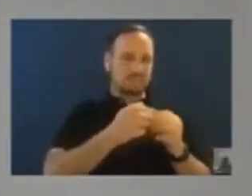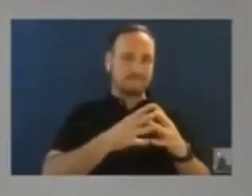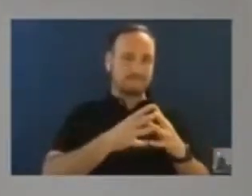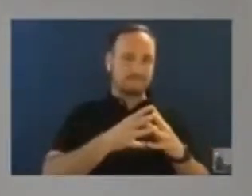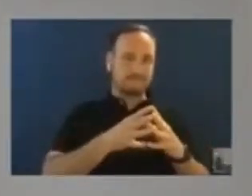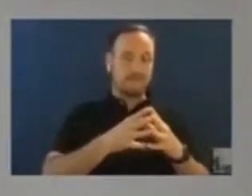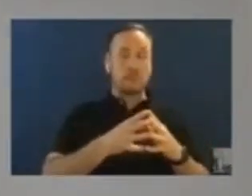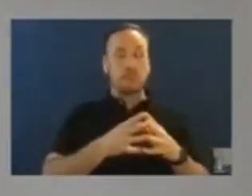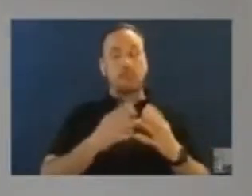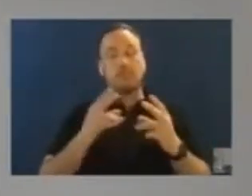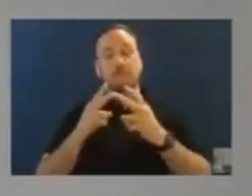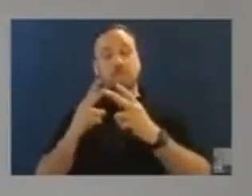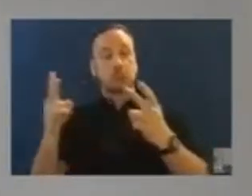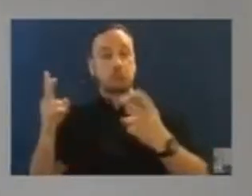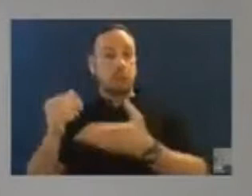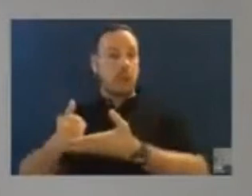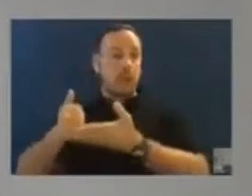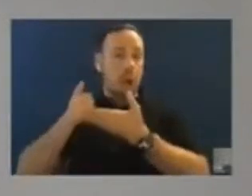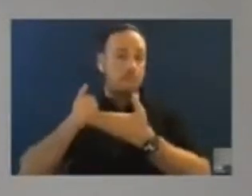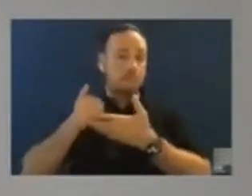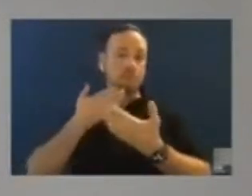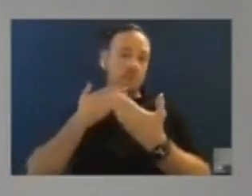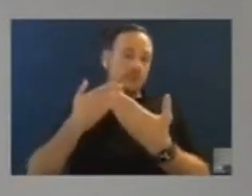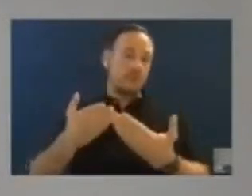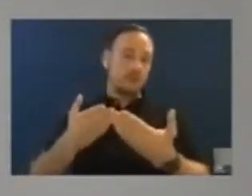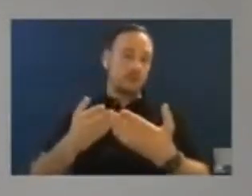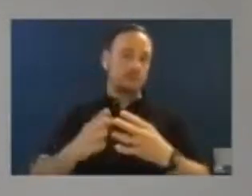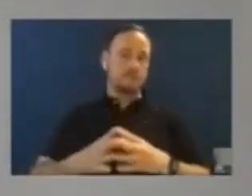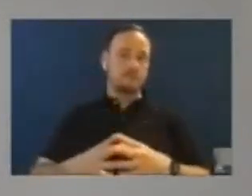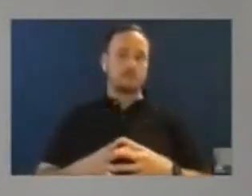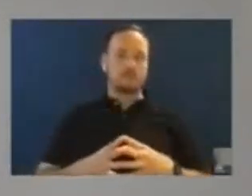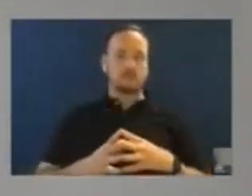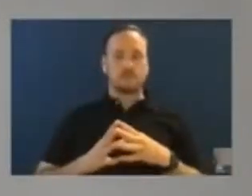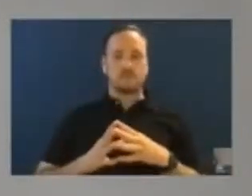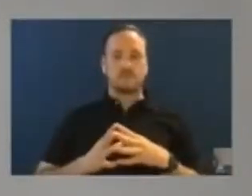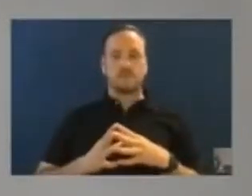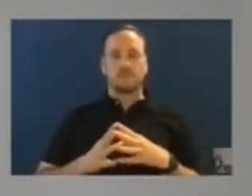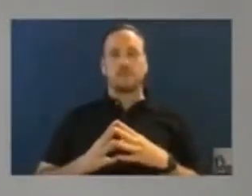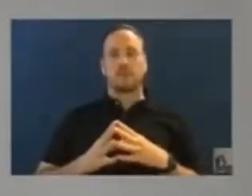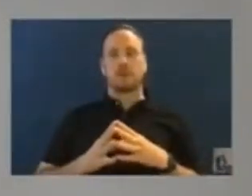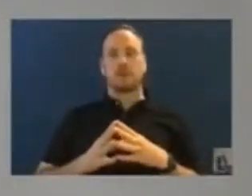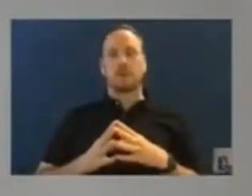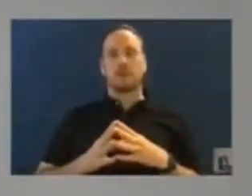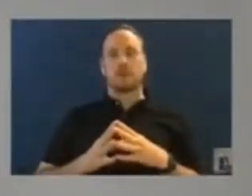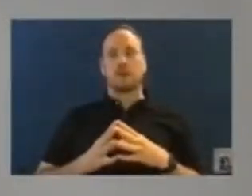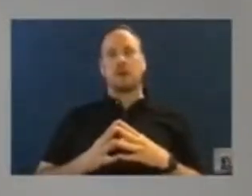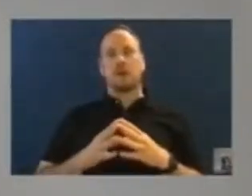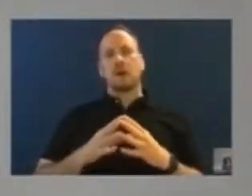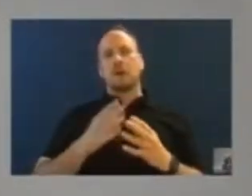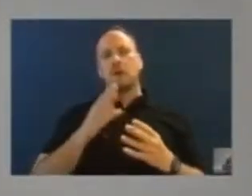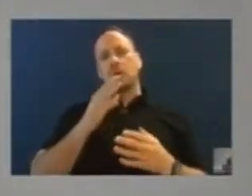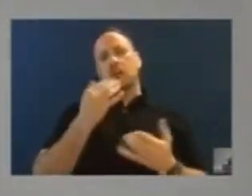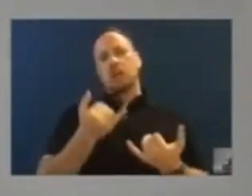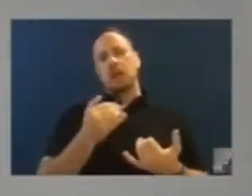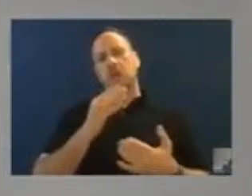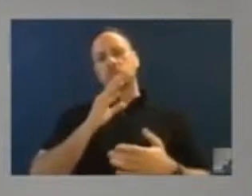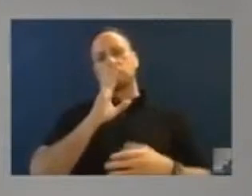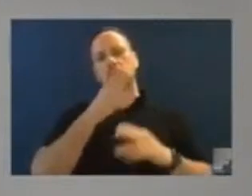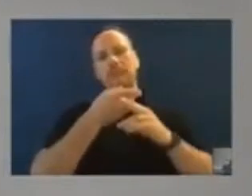Thank you. Ms. Stamper, the other area I'd like to explore is work orders. And